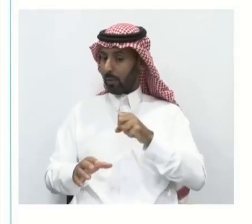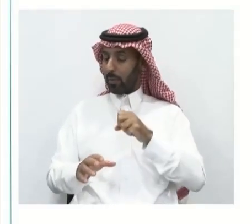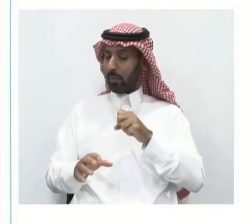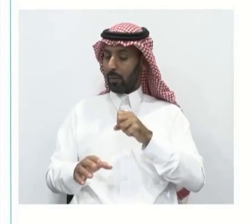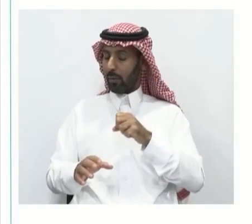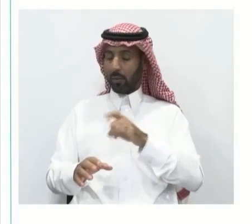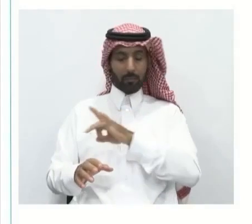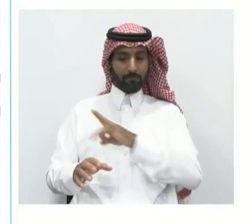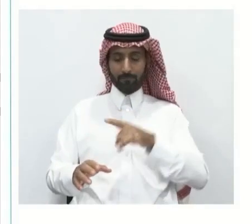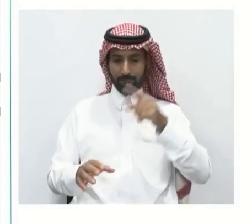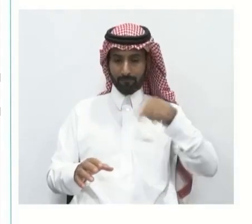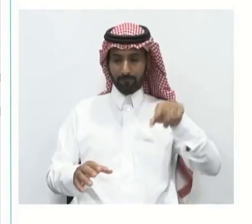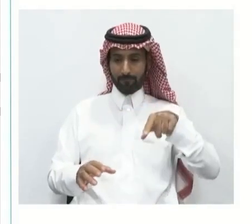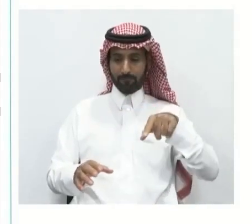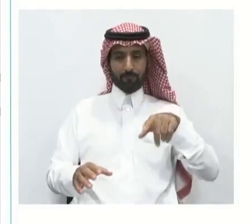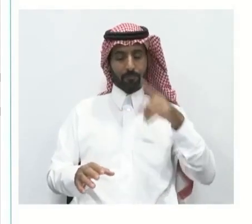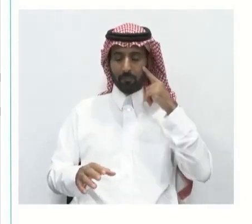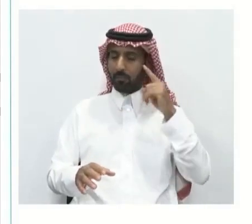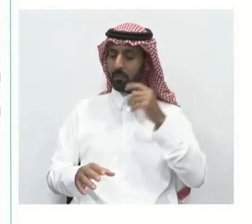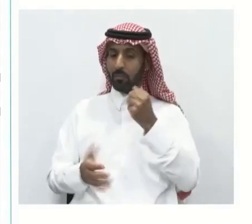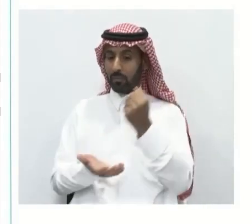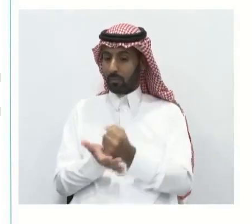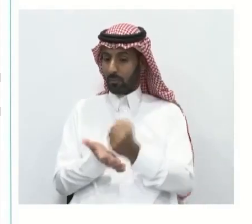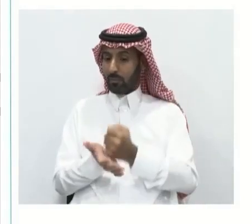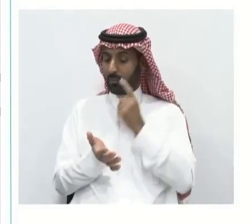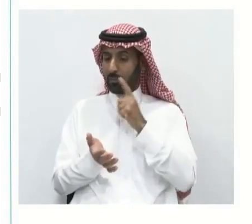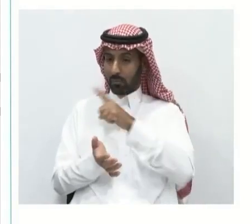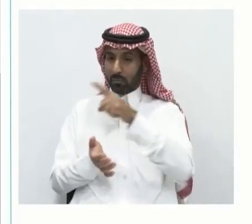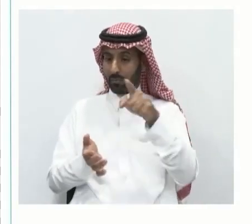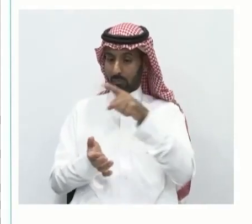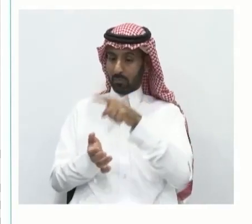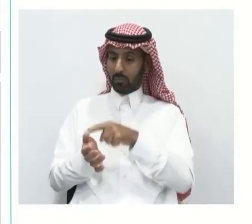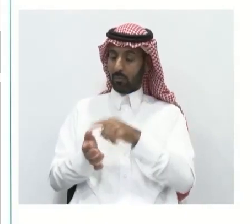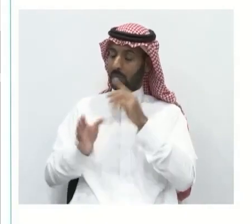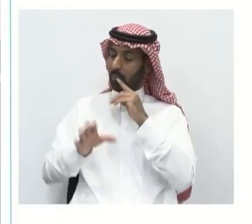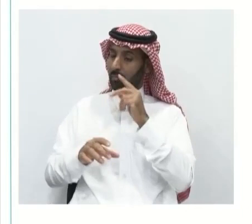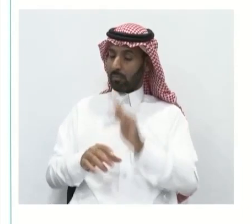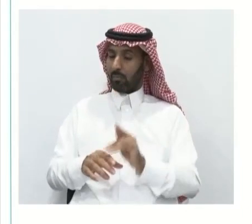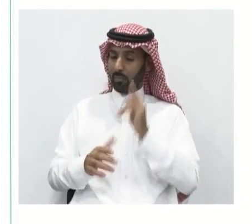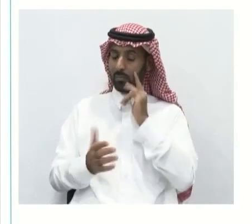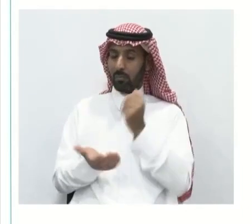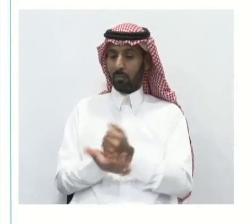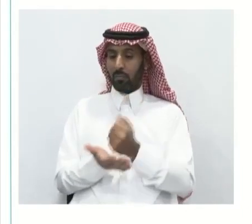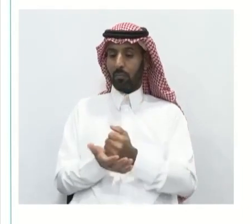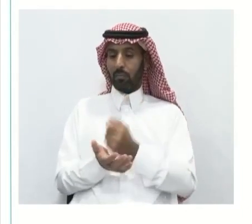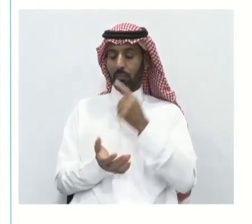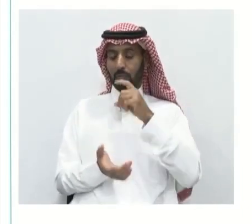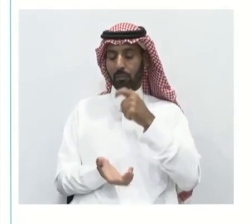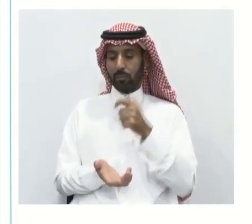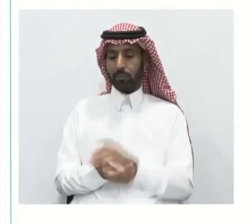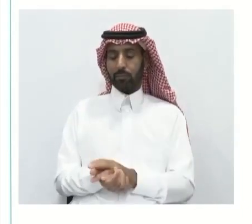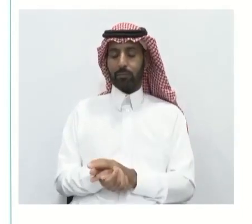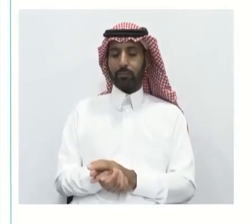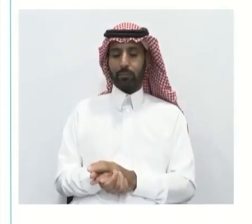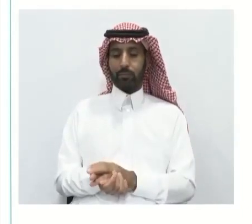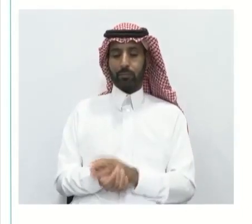So it's false. So what is the correct here? Yes, he was at the coffee shop.